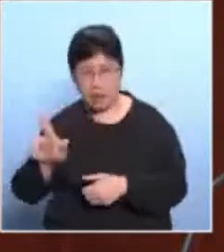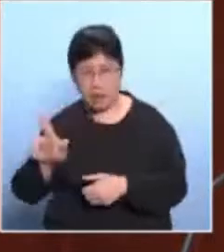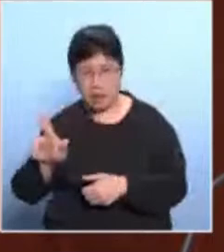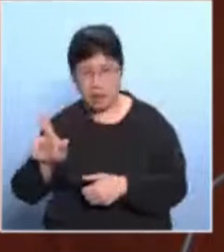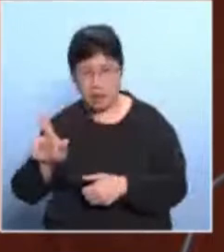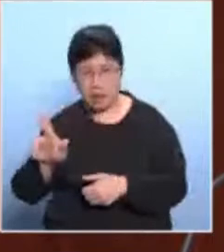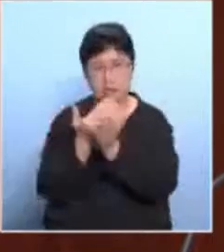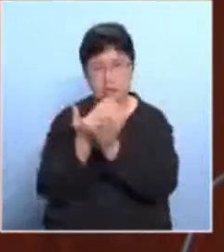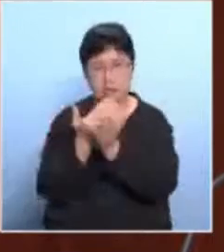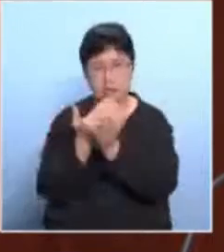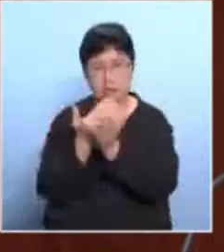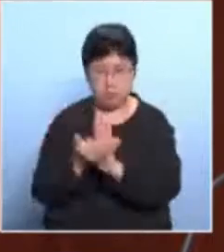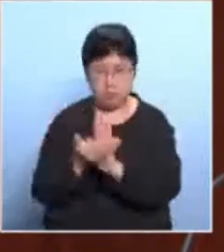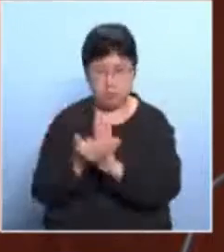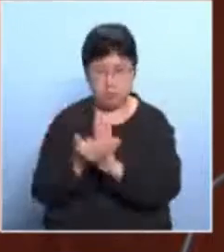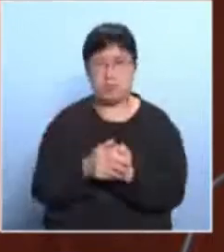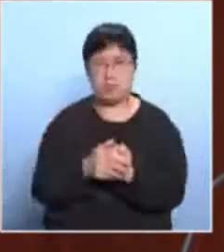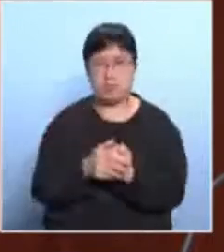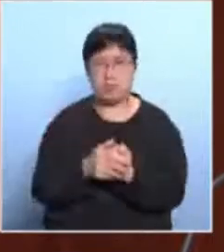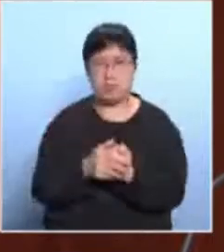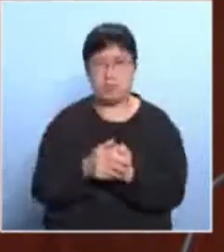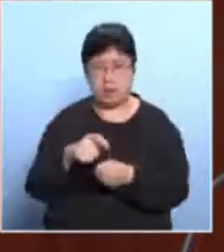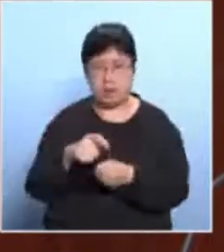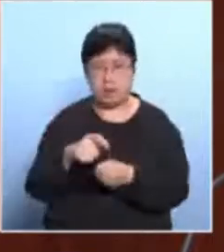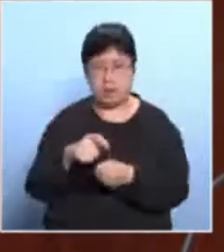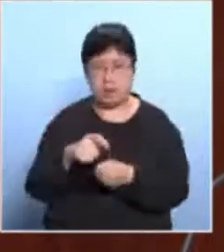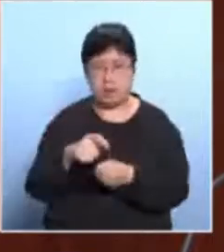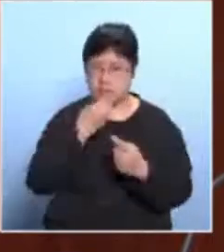reality, driving tourist attractions to